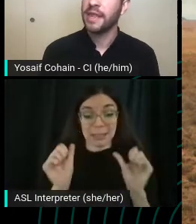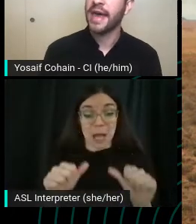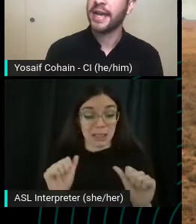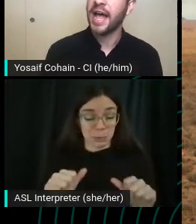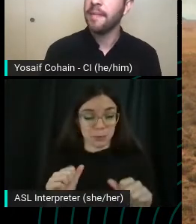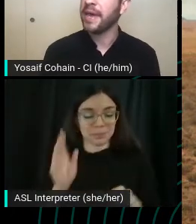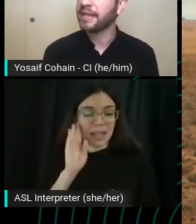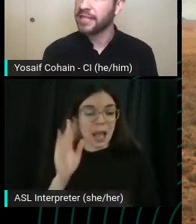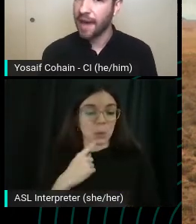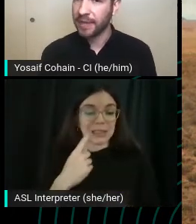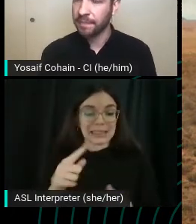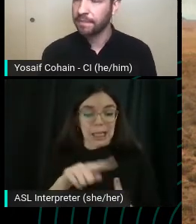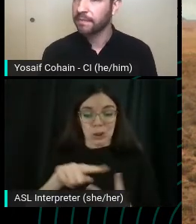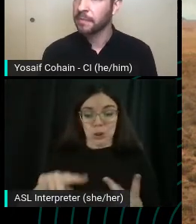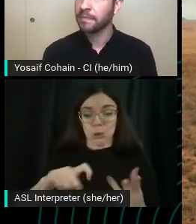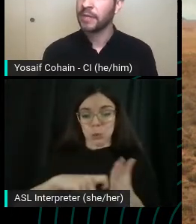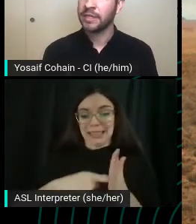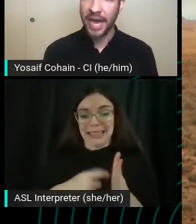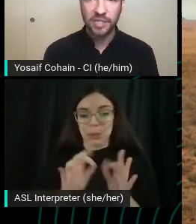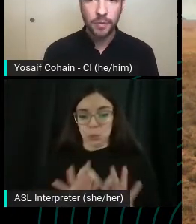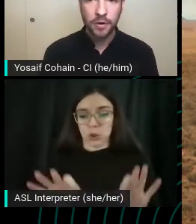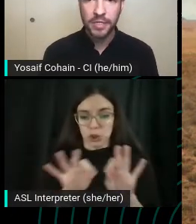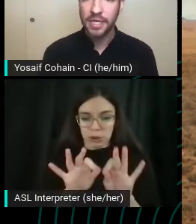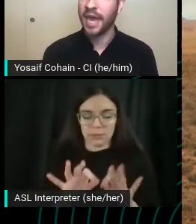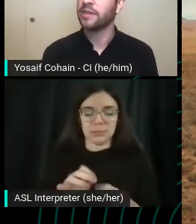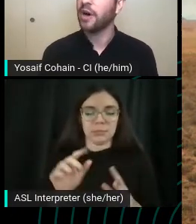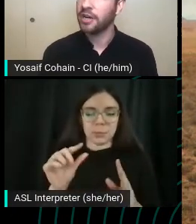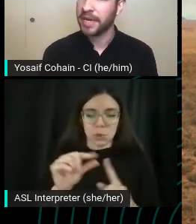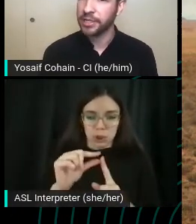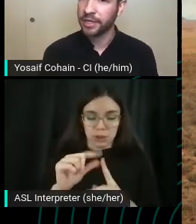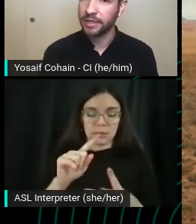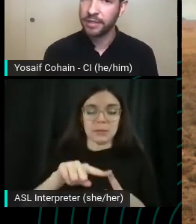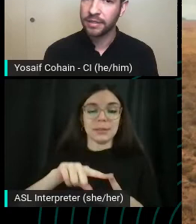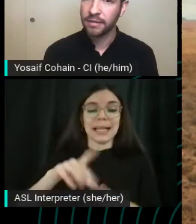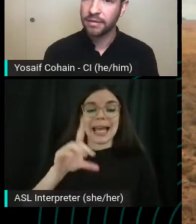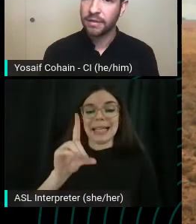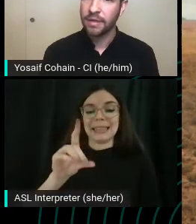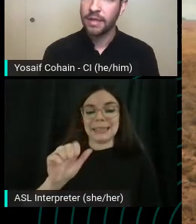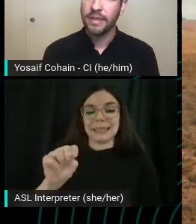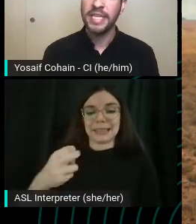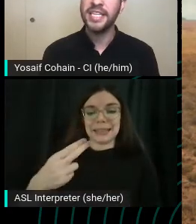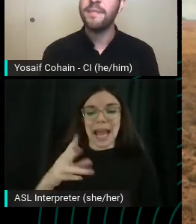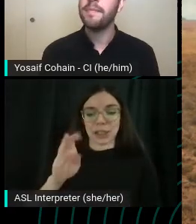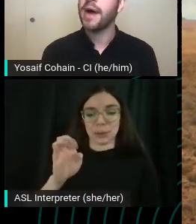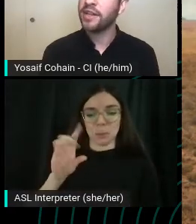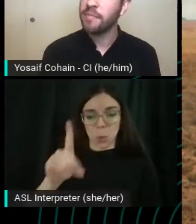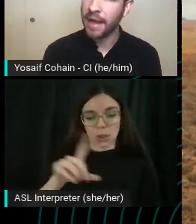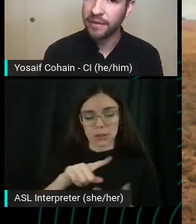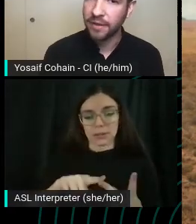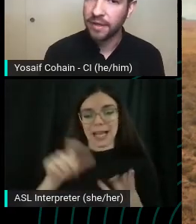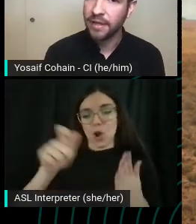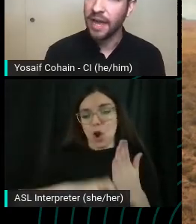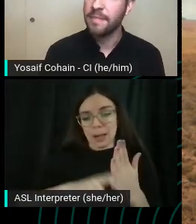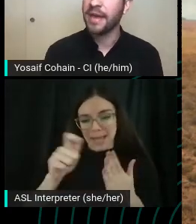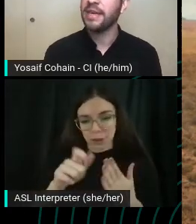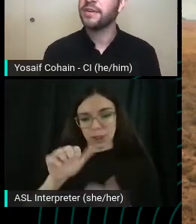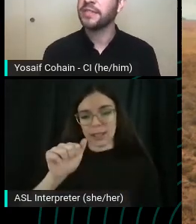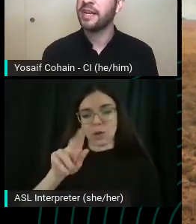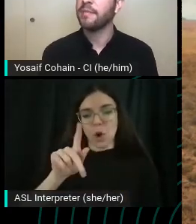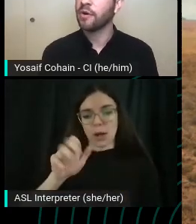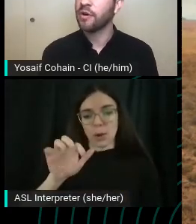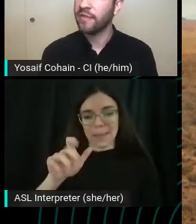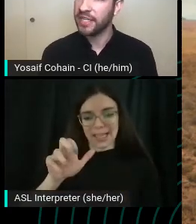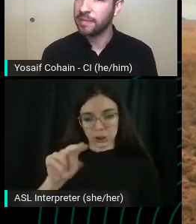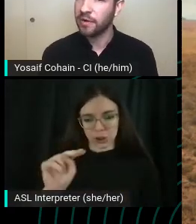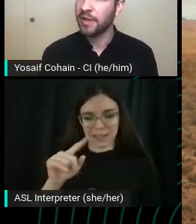words that can help make this happen: dashboards and automation. These can be monumental in making your